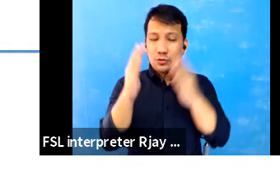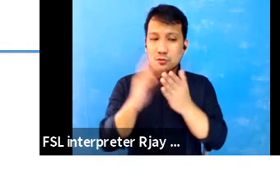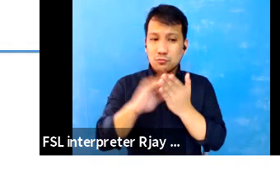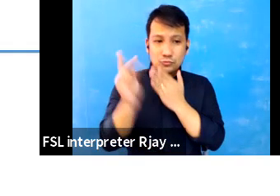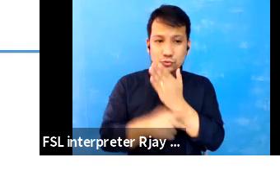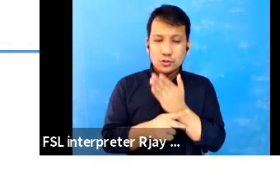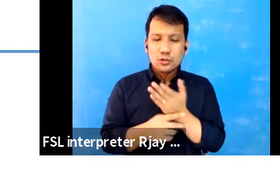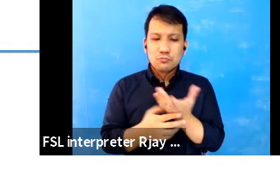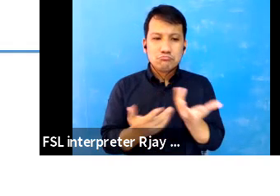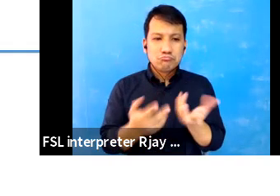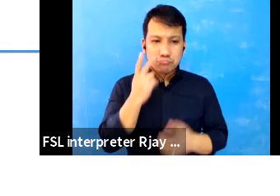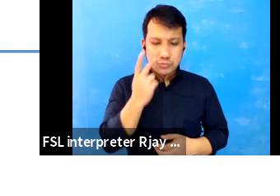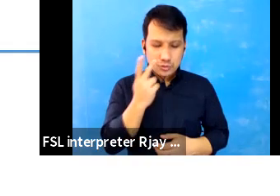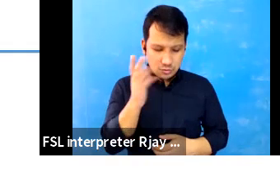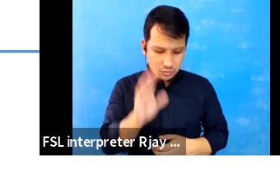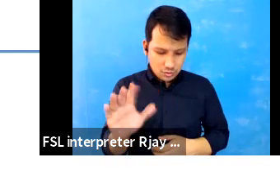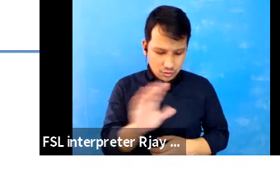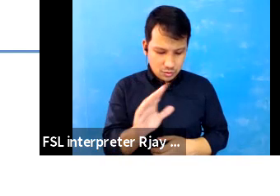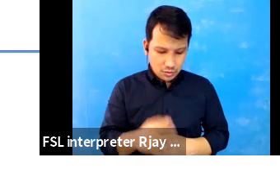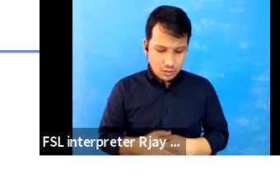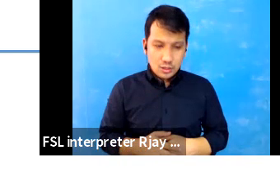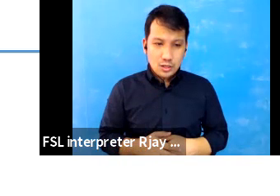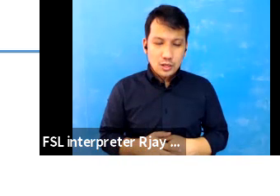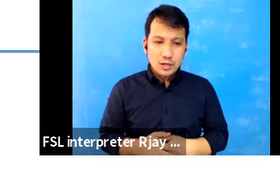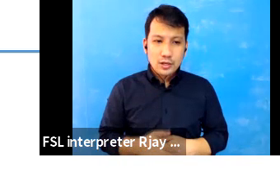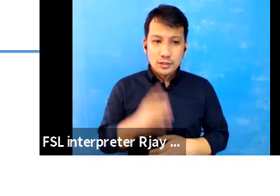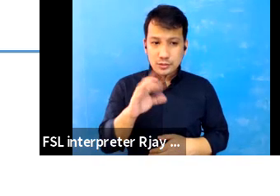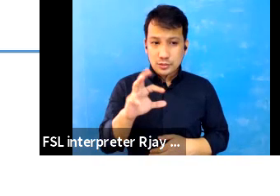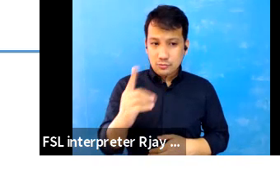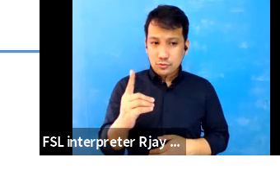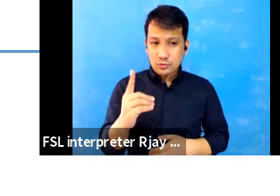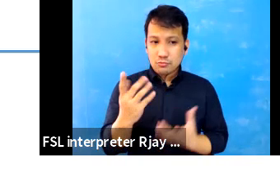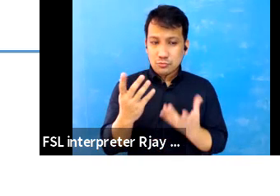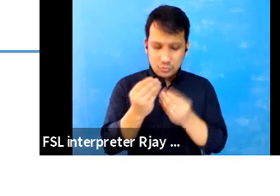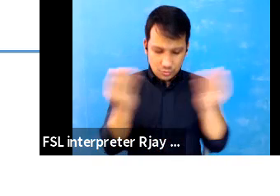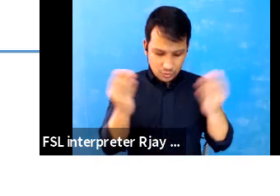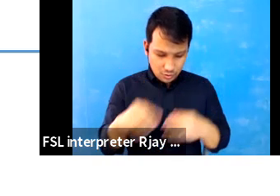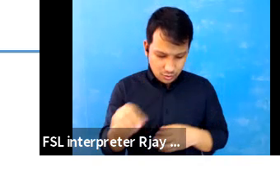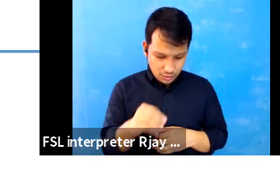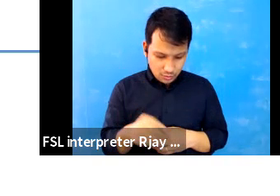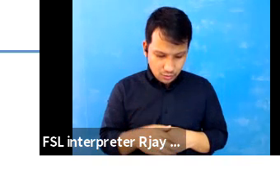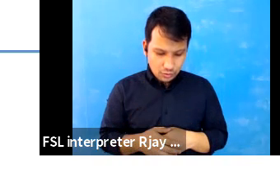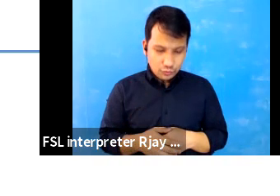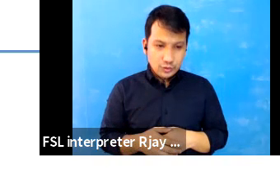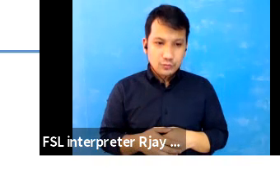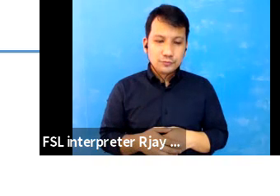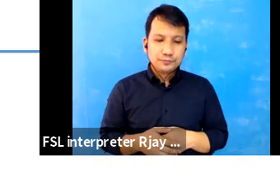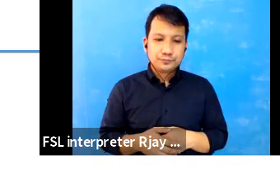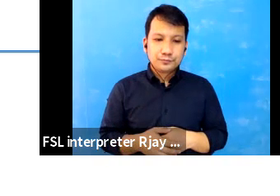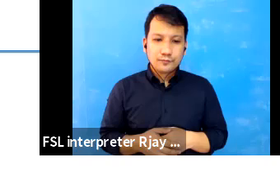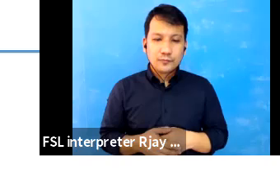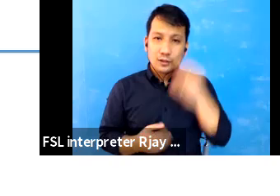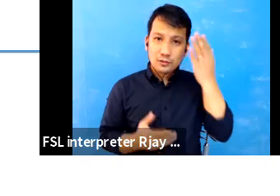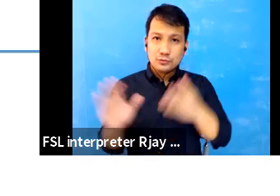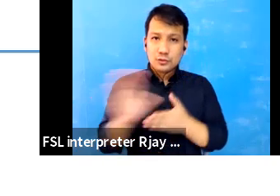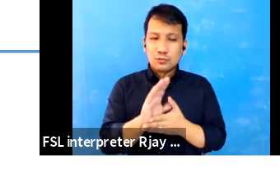allocation. We see it, there's somebody from agriculture, DSWD, and so on. It is important that they are integrated with each